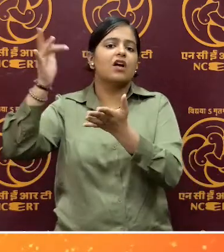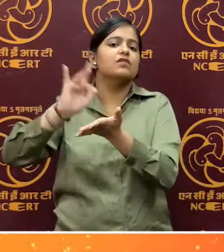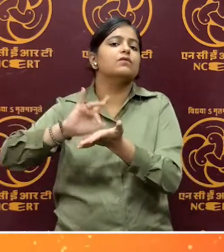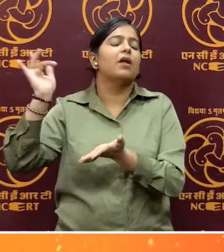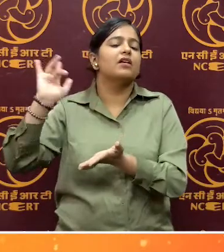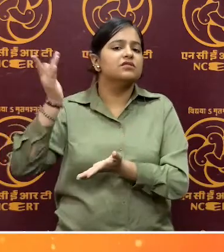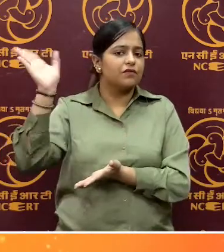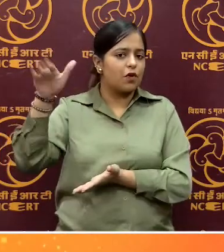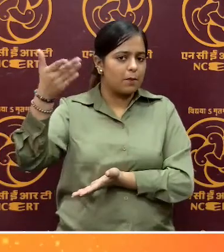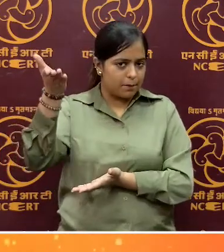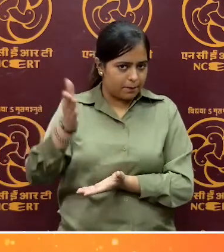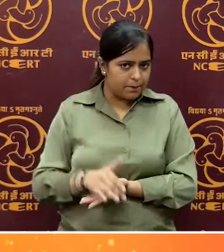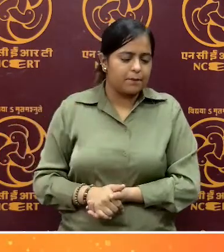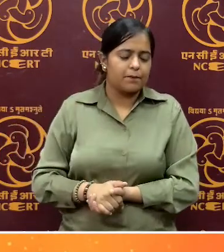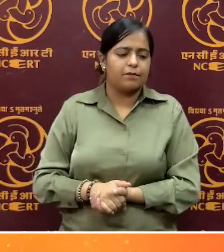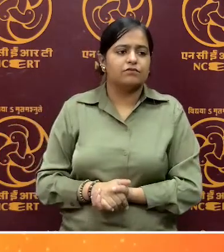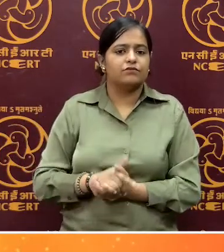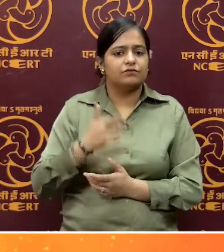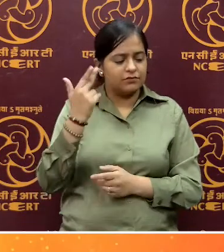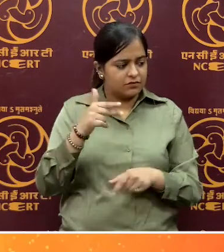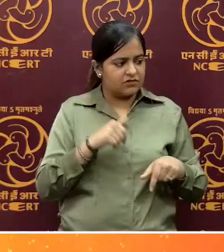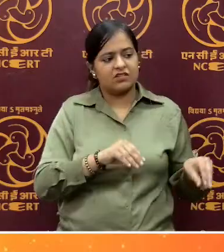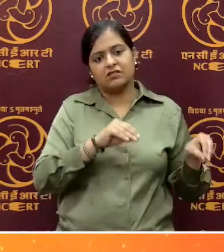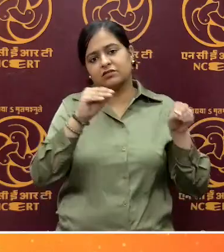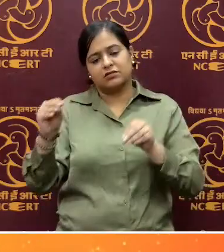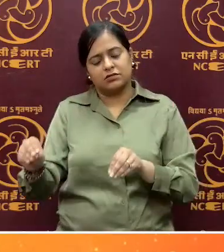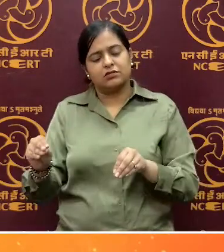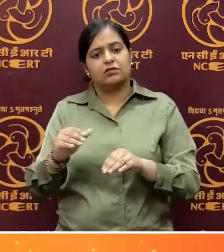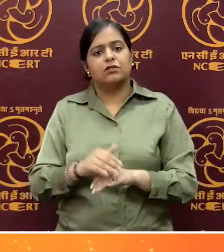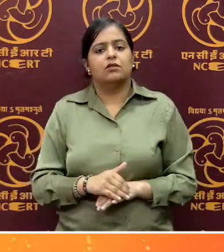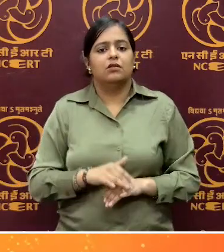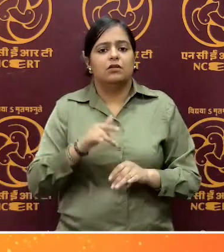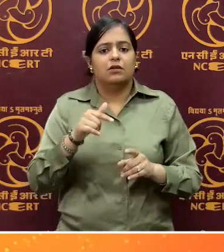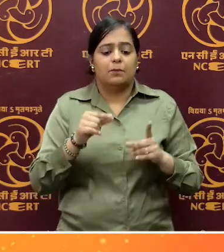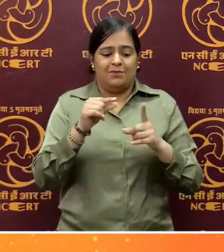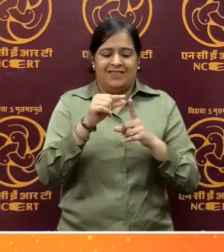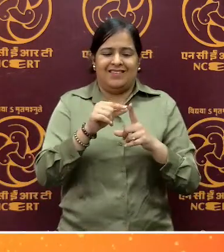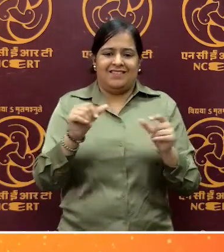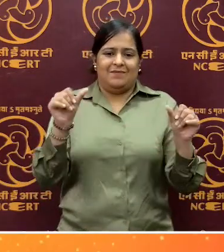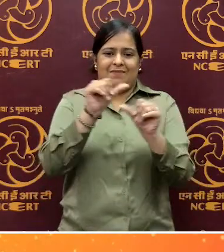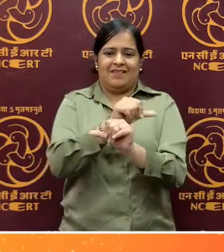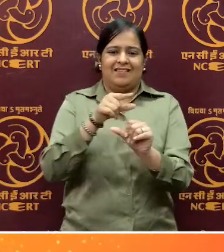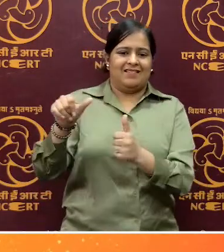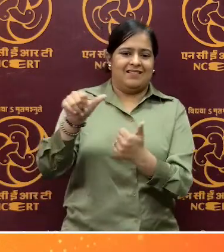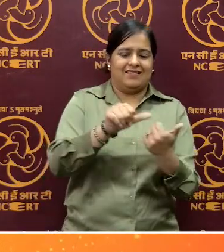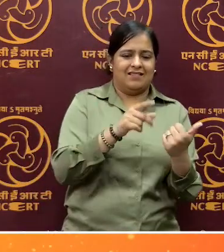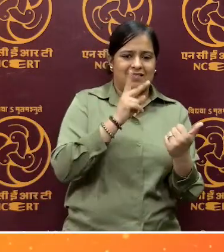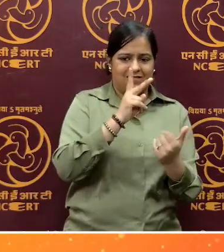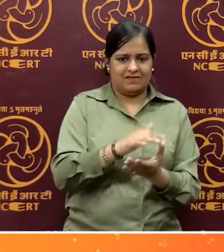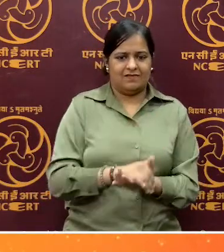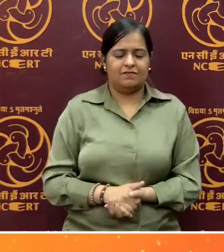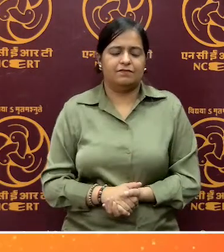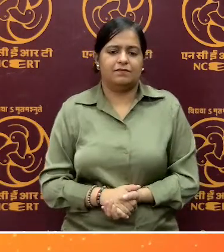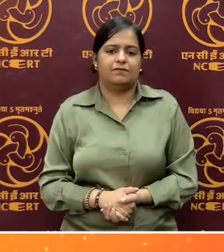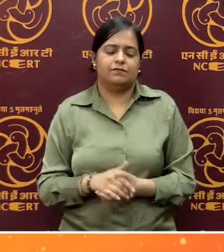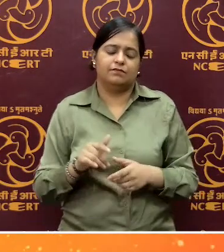we'll have to again shift this vector parallel towards P such that